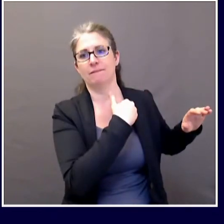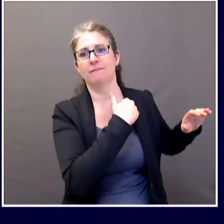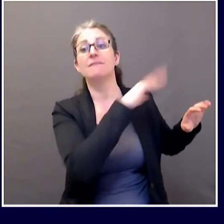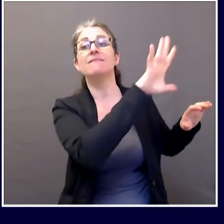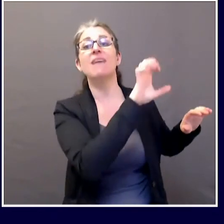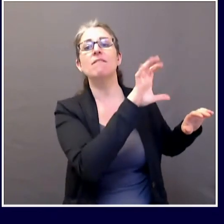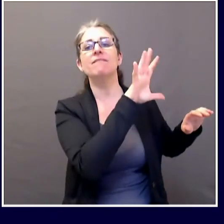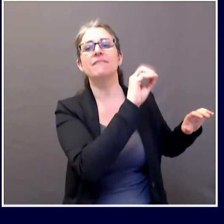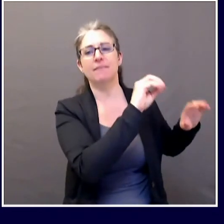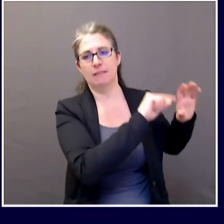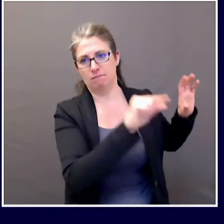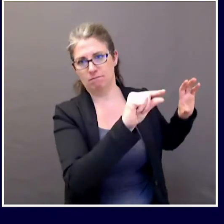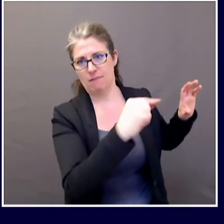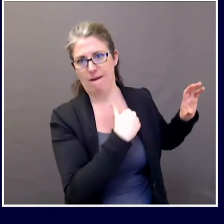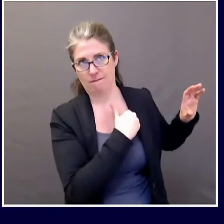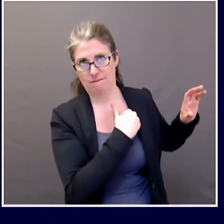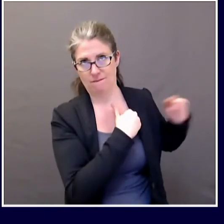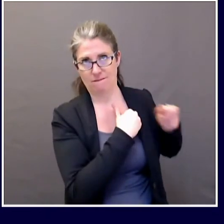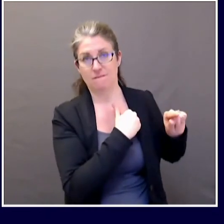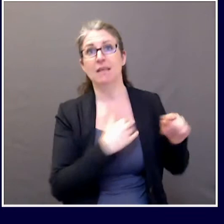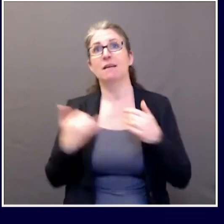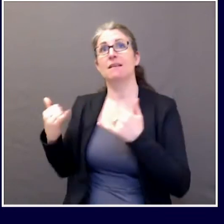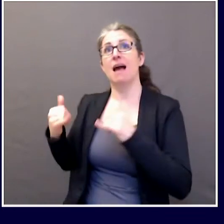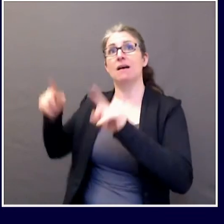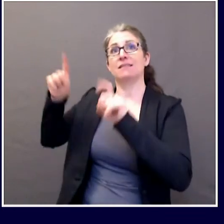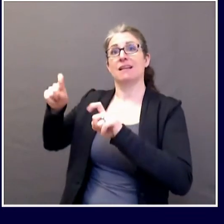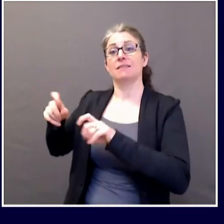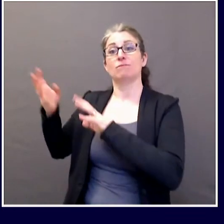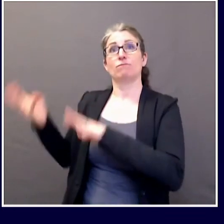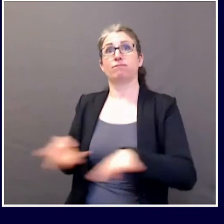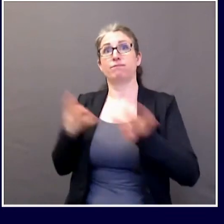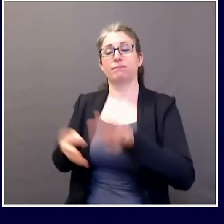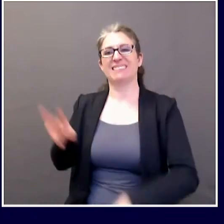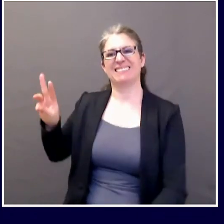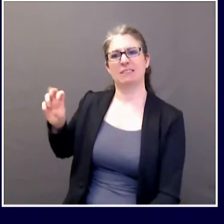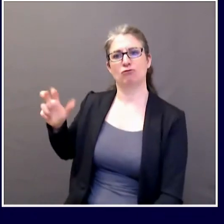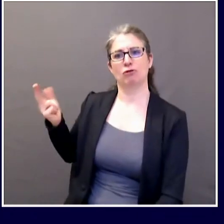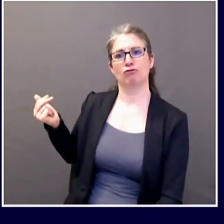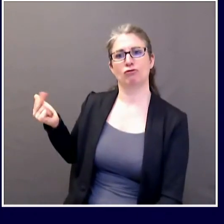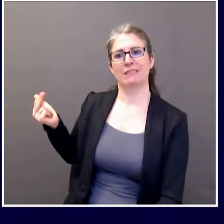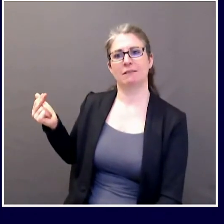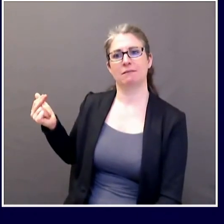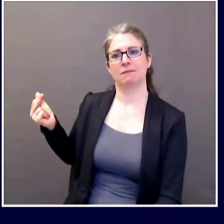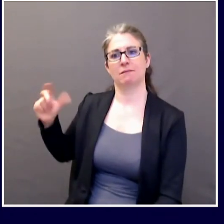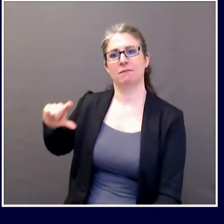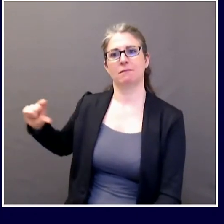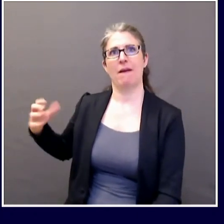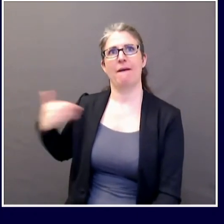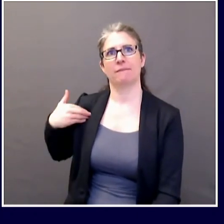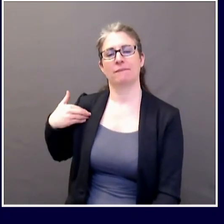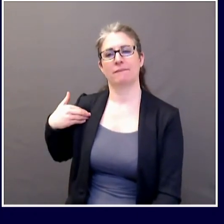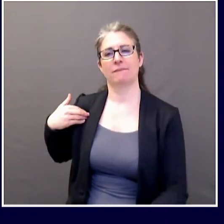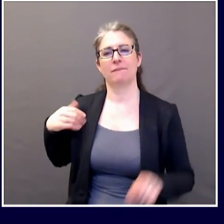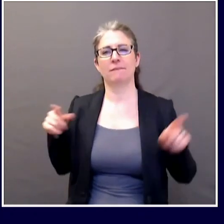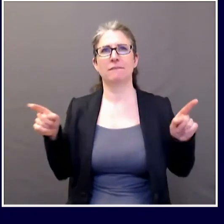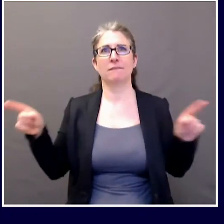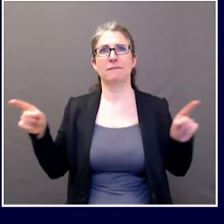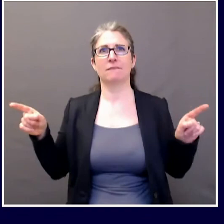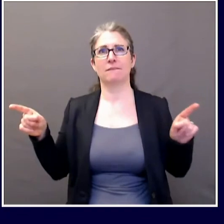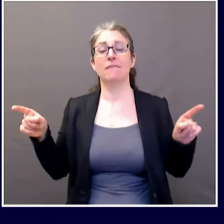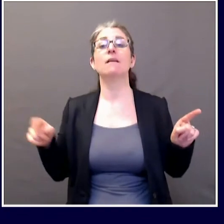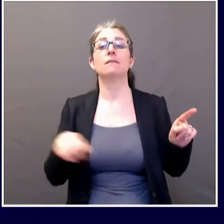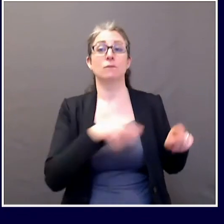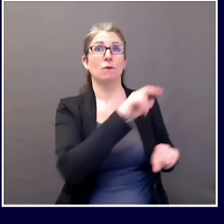100,000. All of that is to say, we're doing more testing now than we were back at that point during the